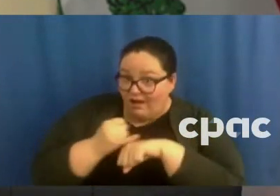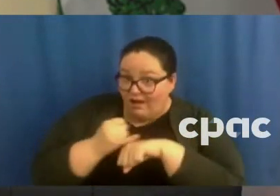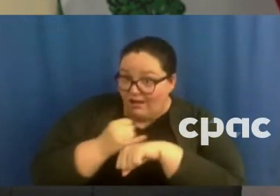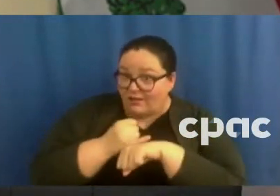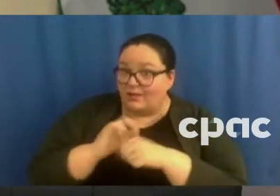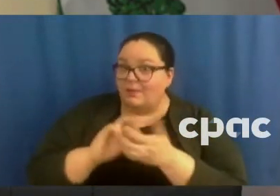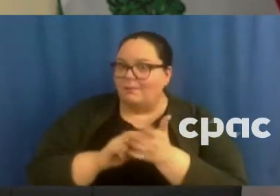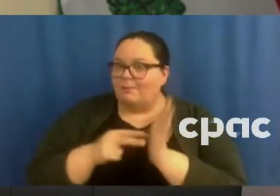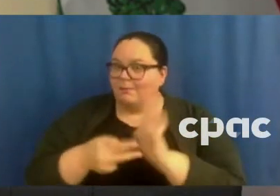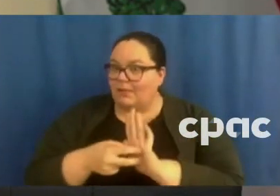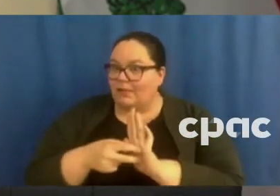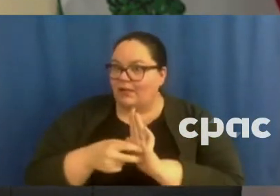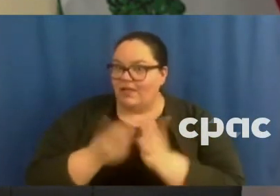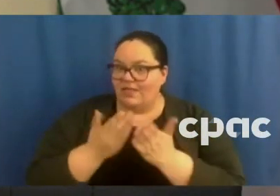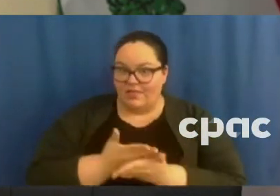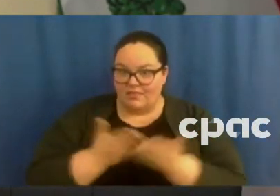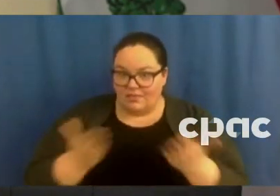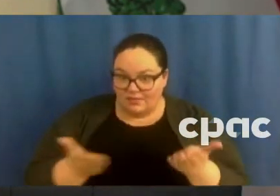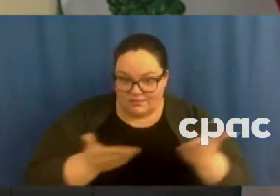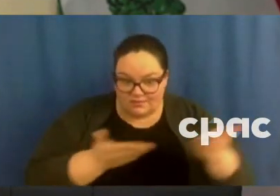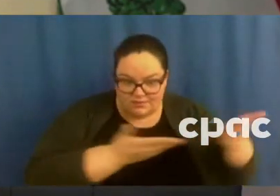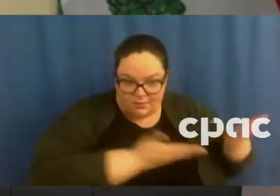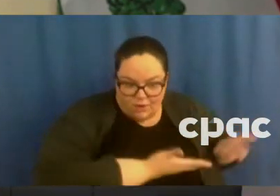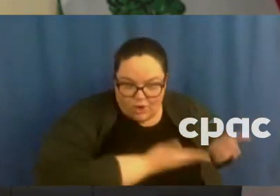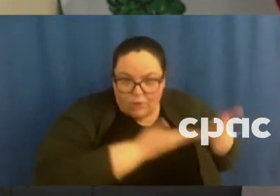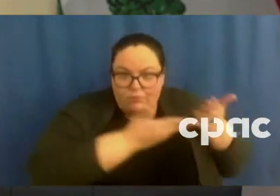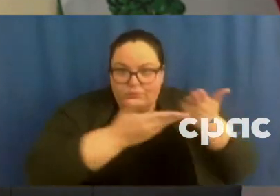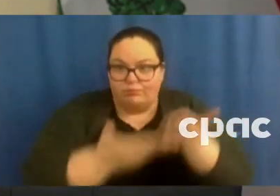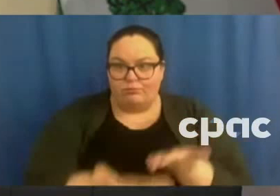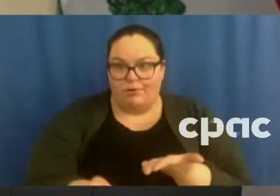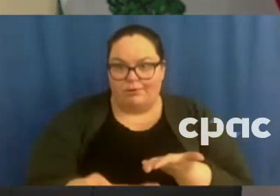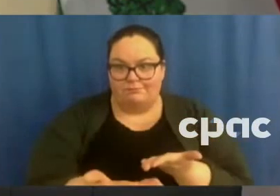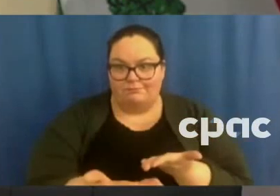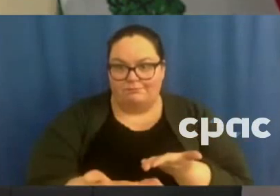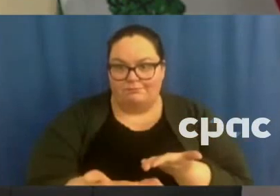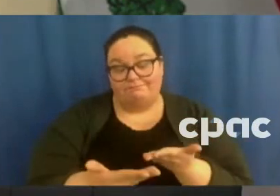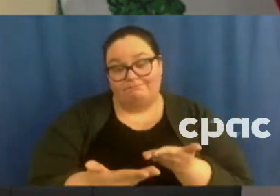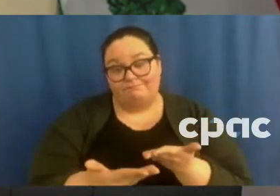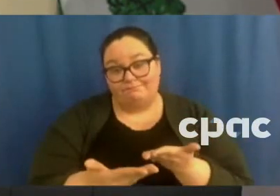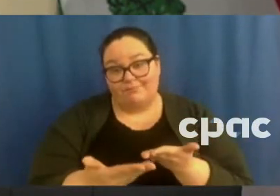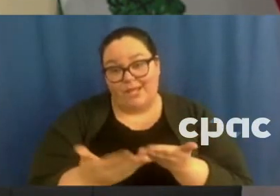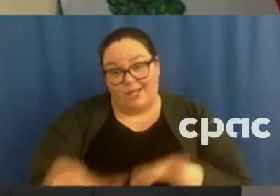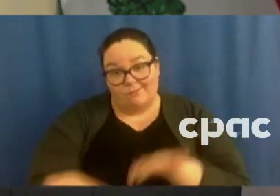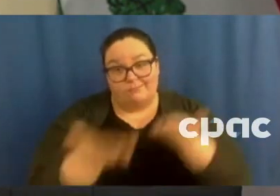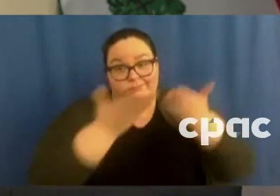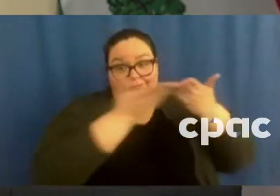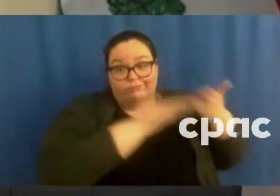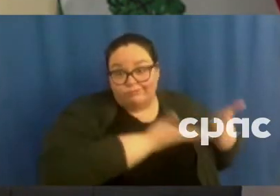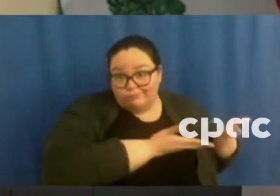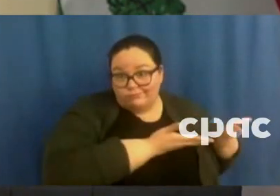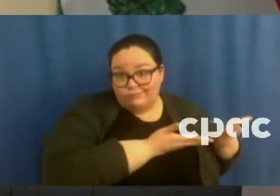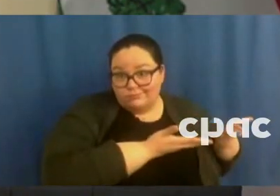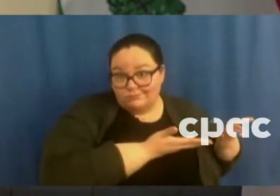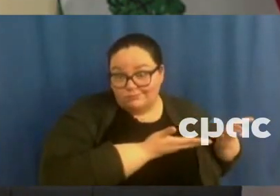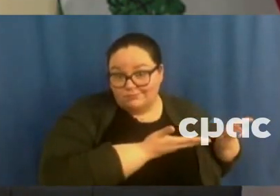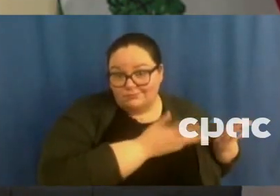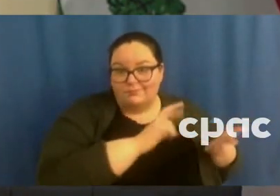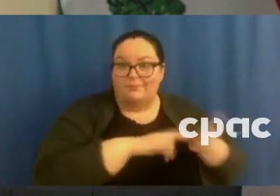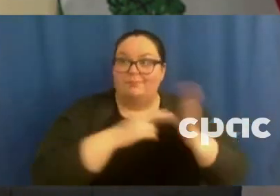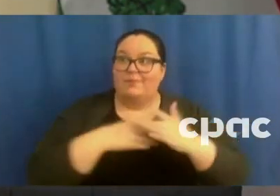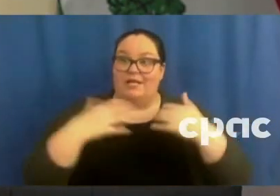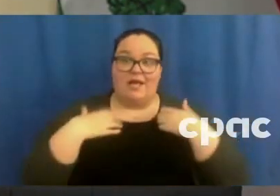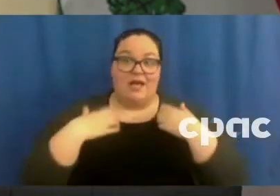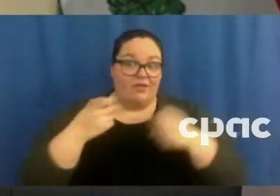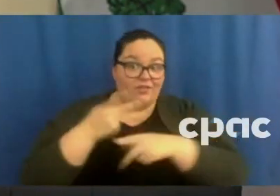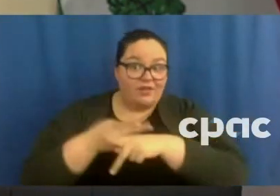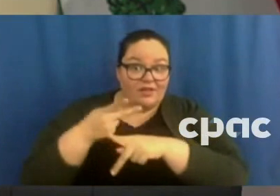have our goods and services trucked into the province and out of the province. And it requires us in our health sector and other